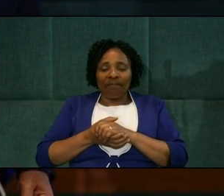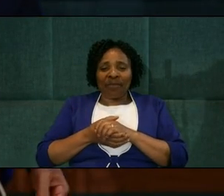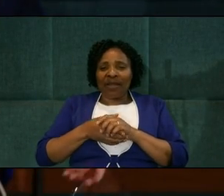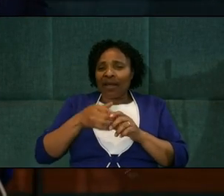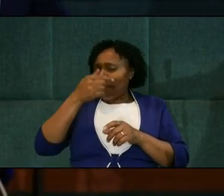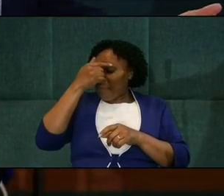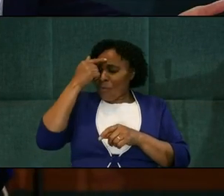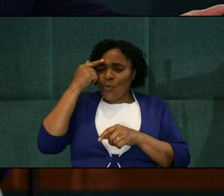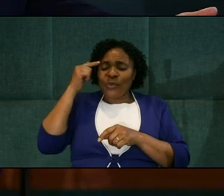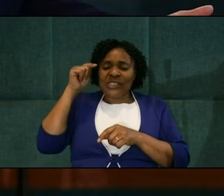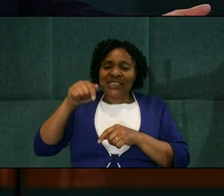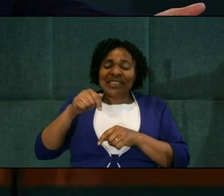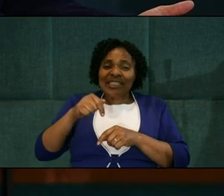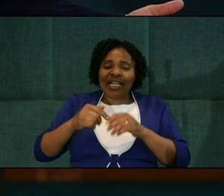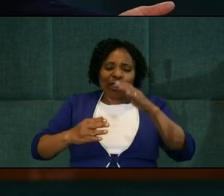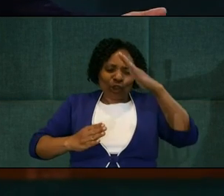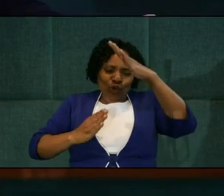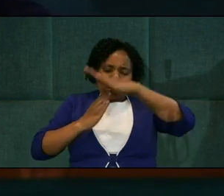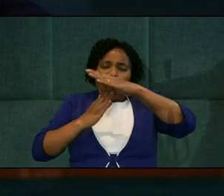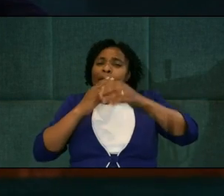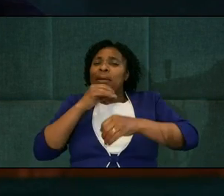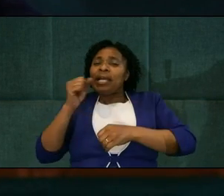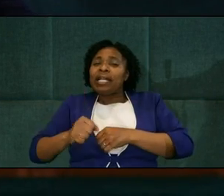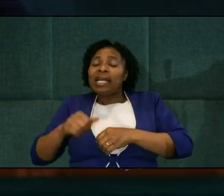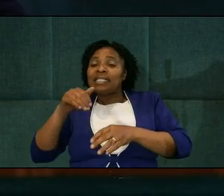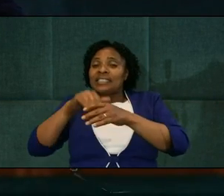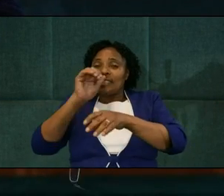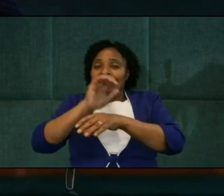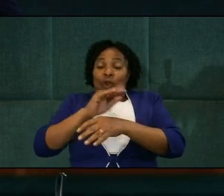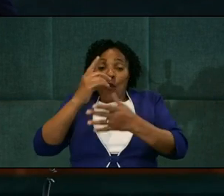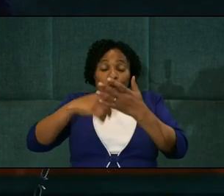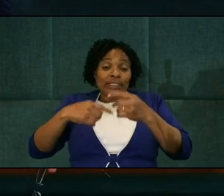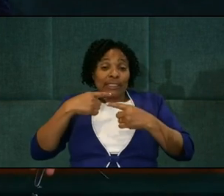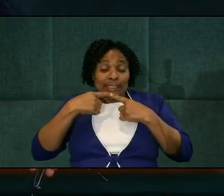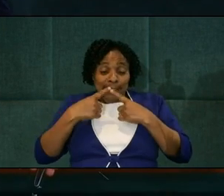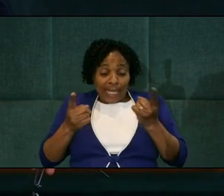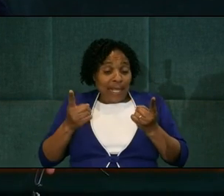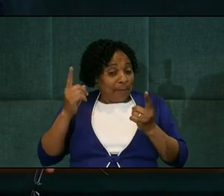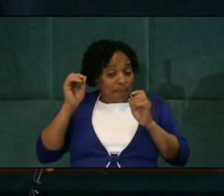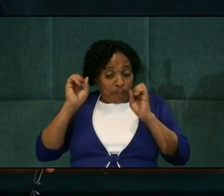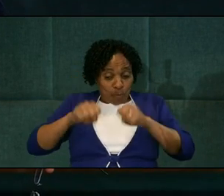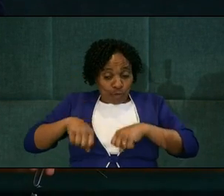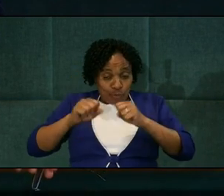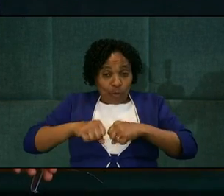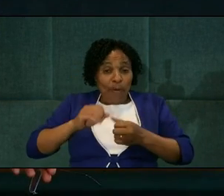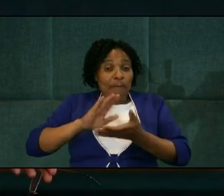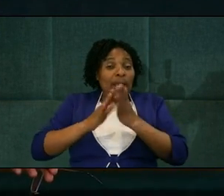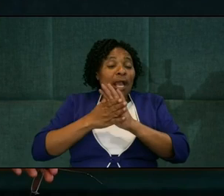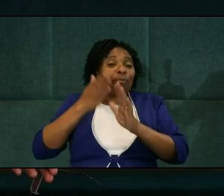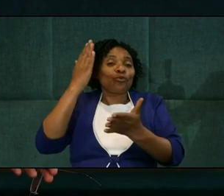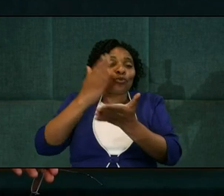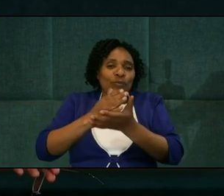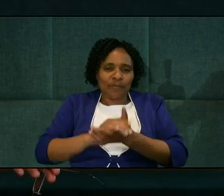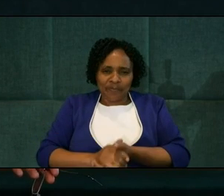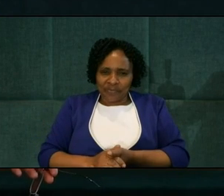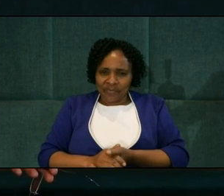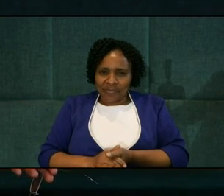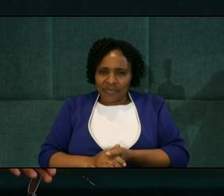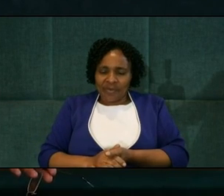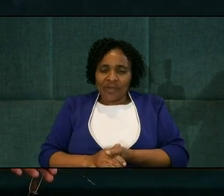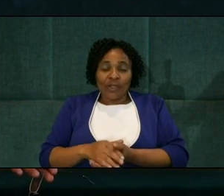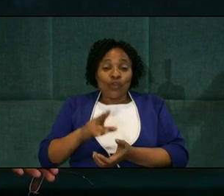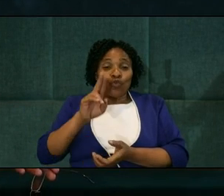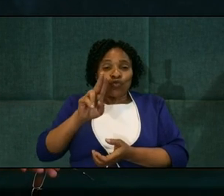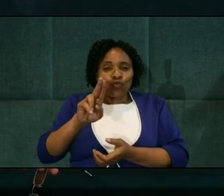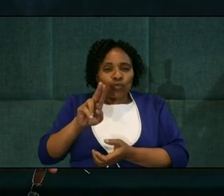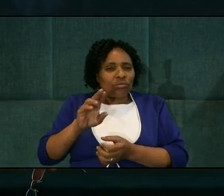Because these are elders of the church. So what they say must be true. And it's not one of them, two